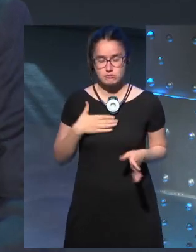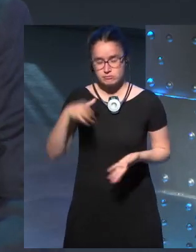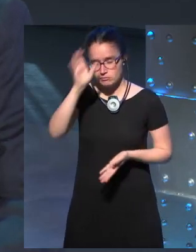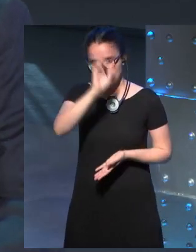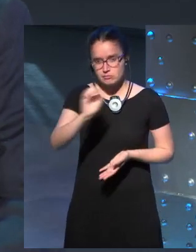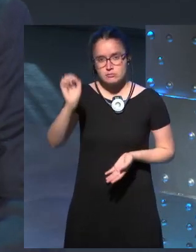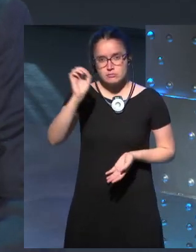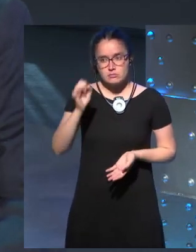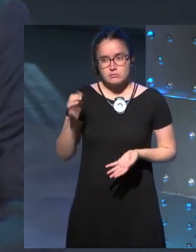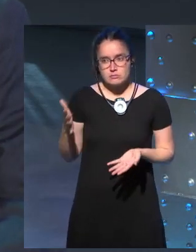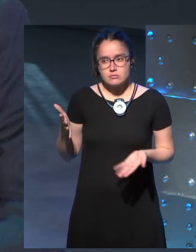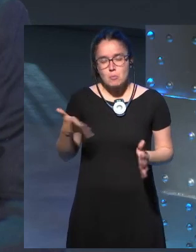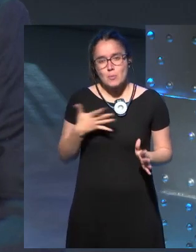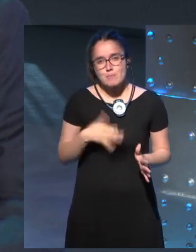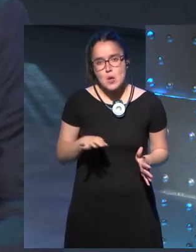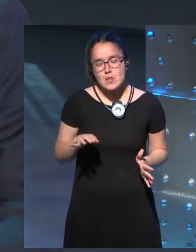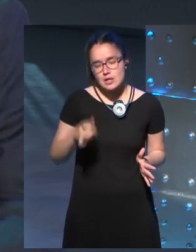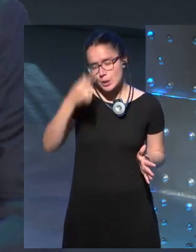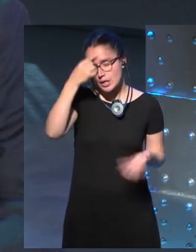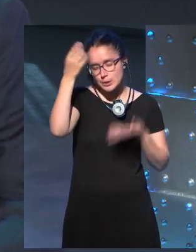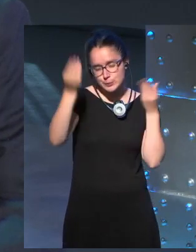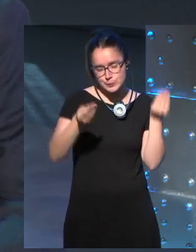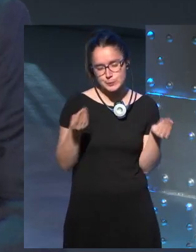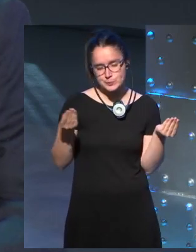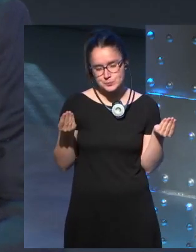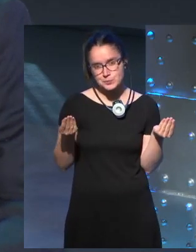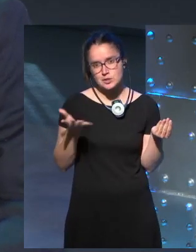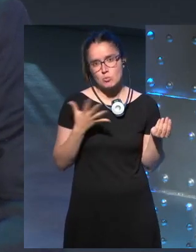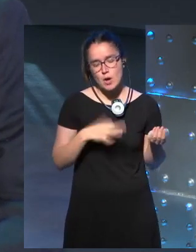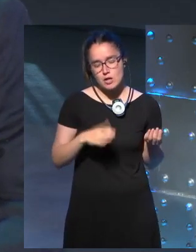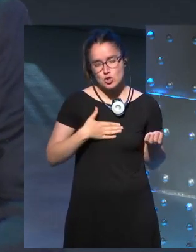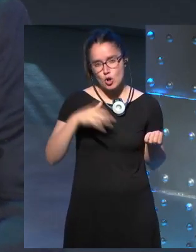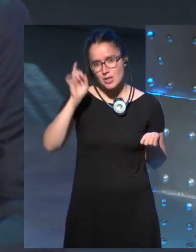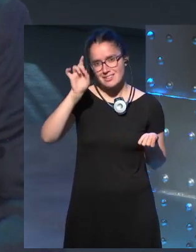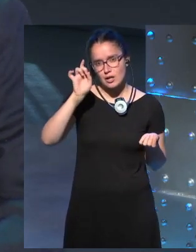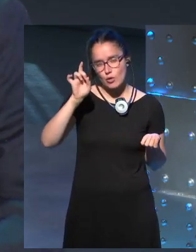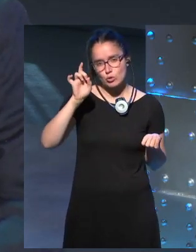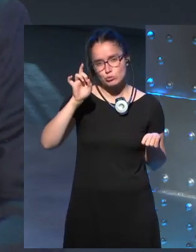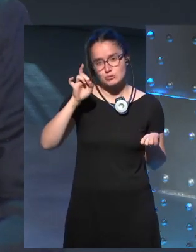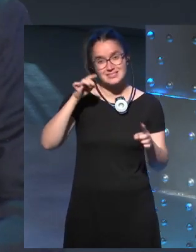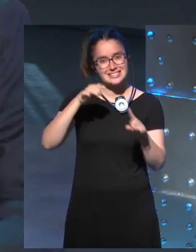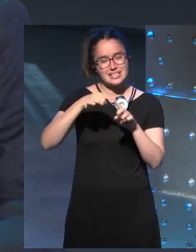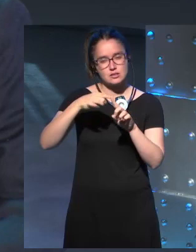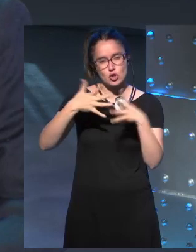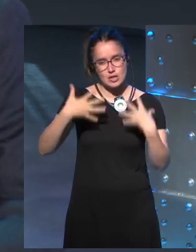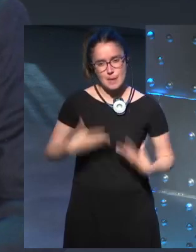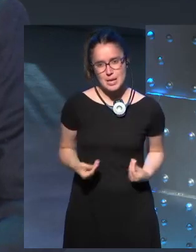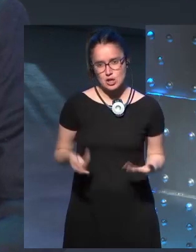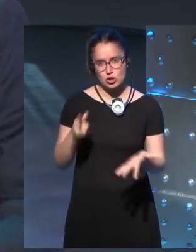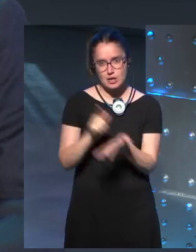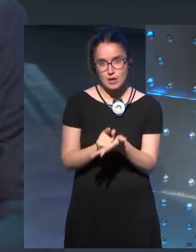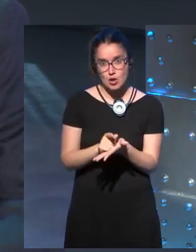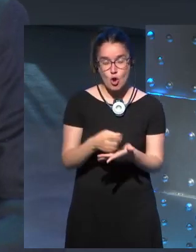non-dramatic fate. And I think that maybe he was thinking that as a coach he was going to have